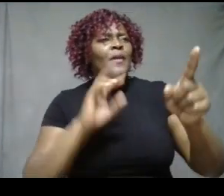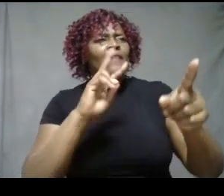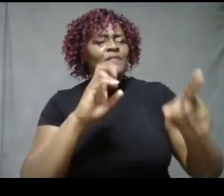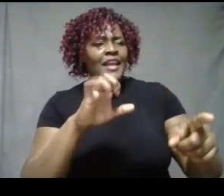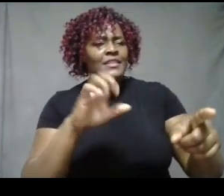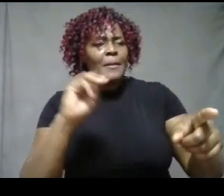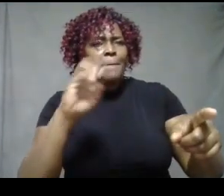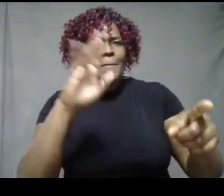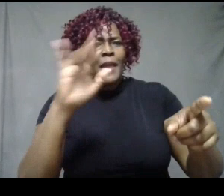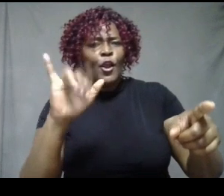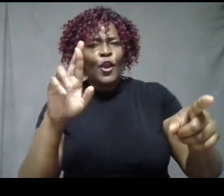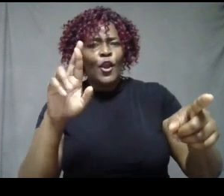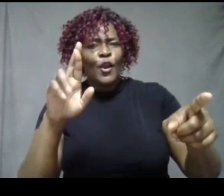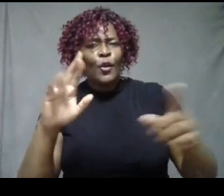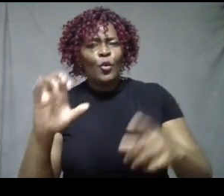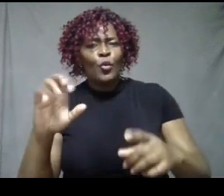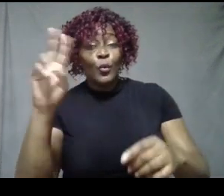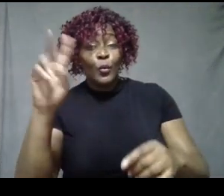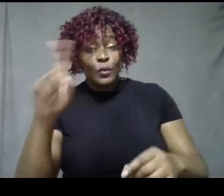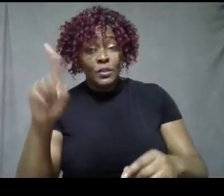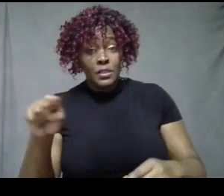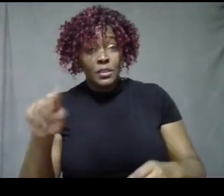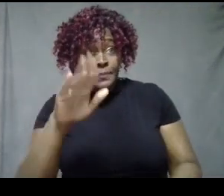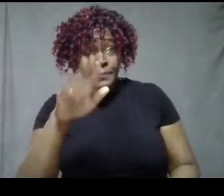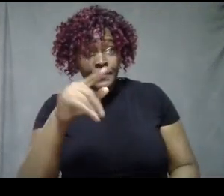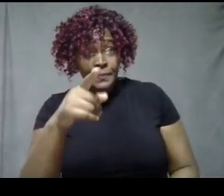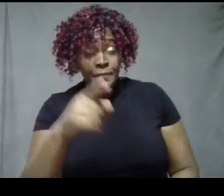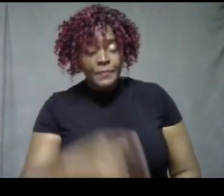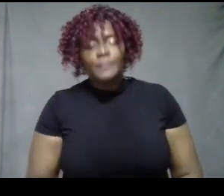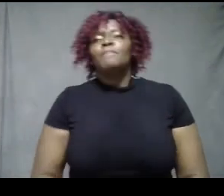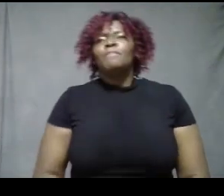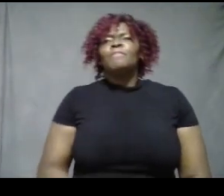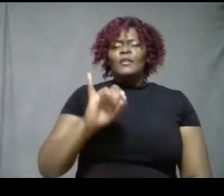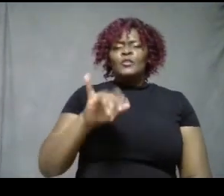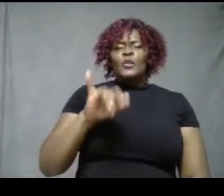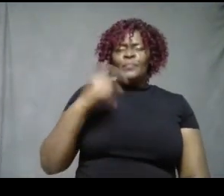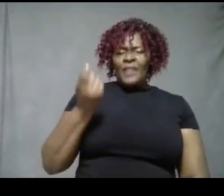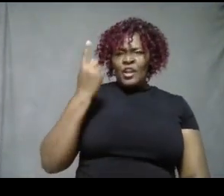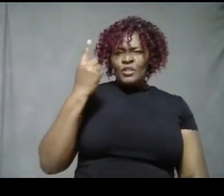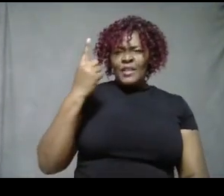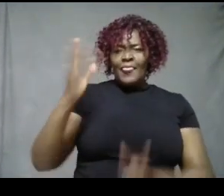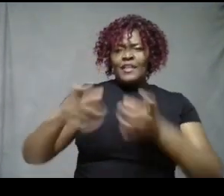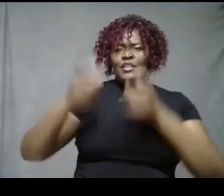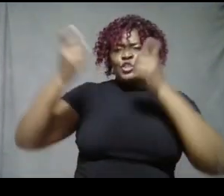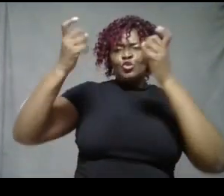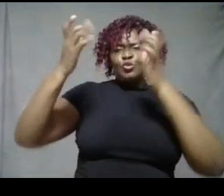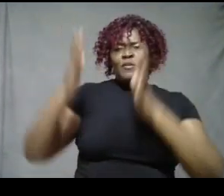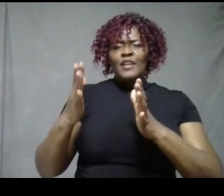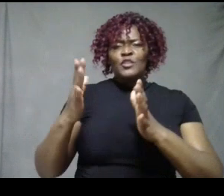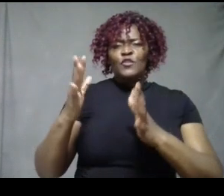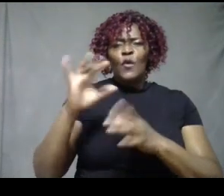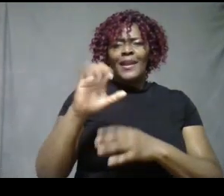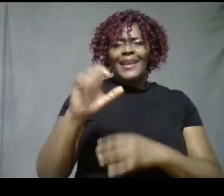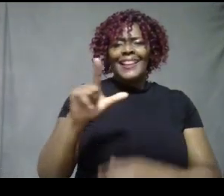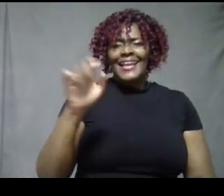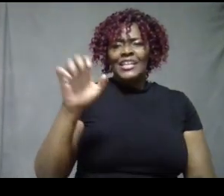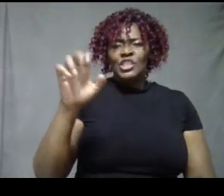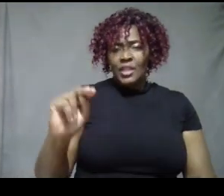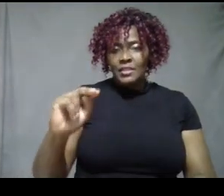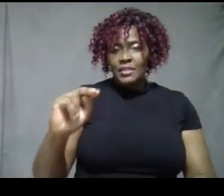Mayor. My understanding is that the Supervisor of Elections office works together with the city